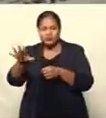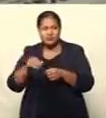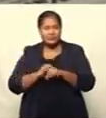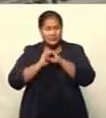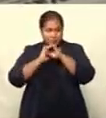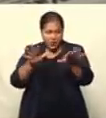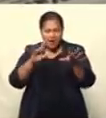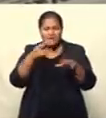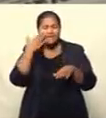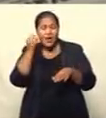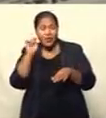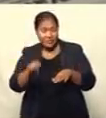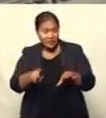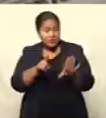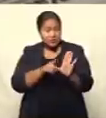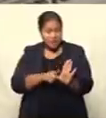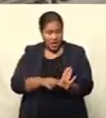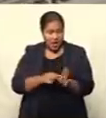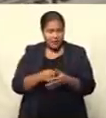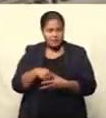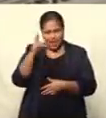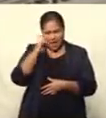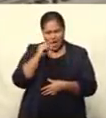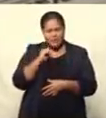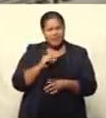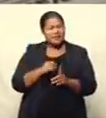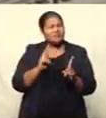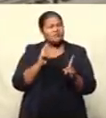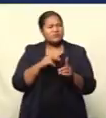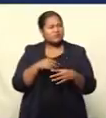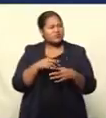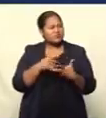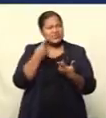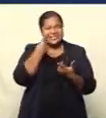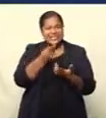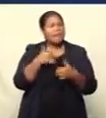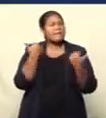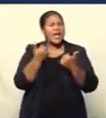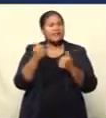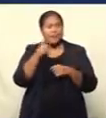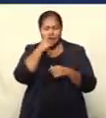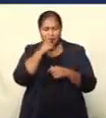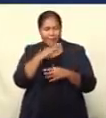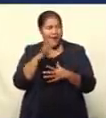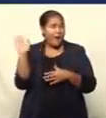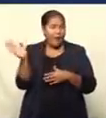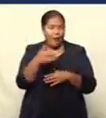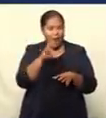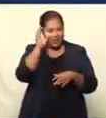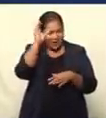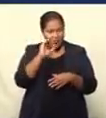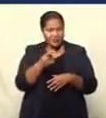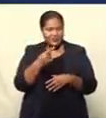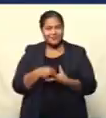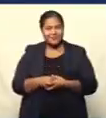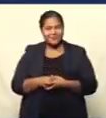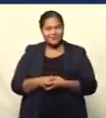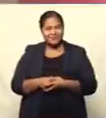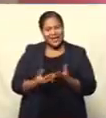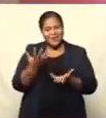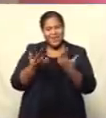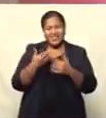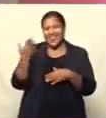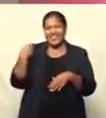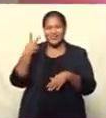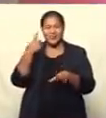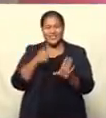this year we are able to reach out a lot more around the country than we had been in the last 2 years.